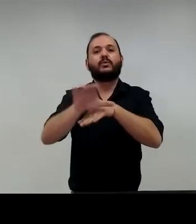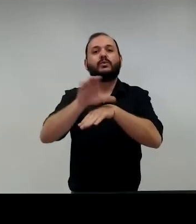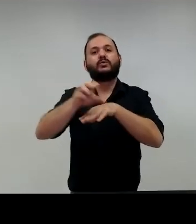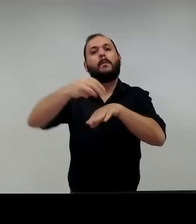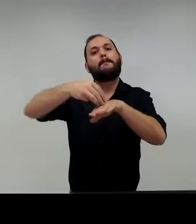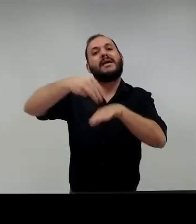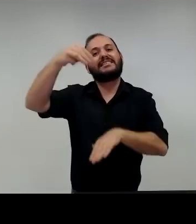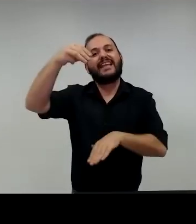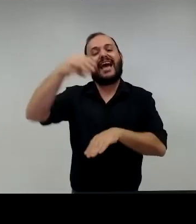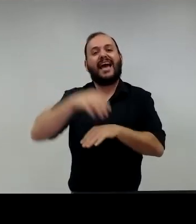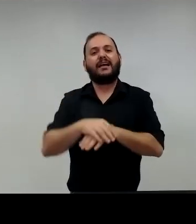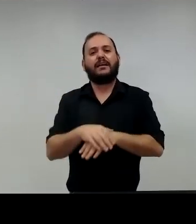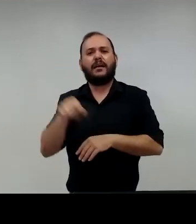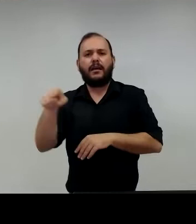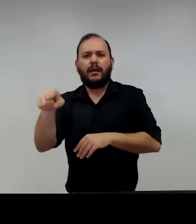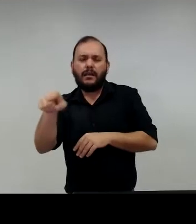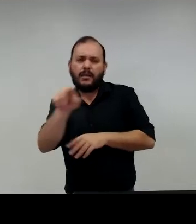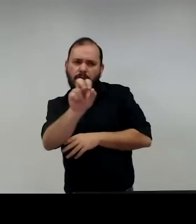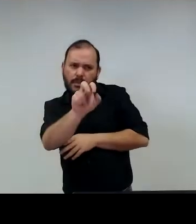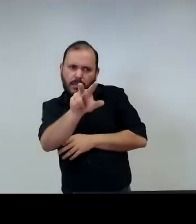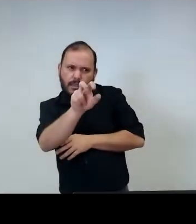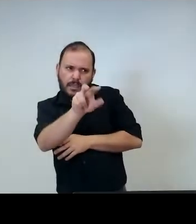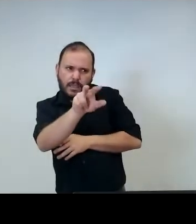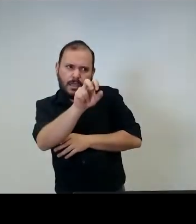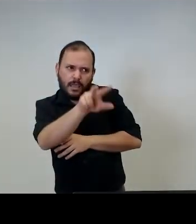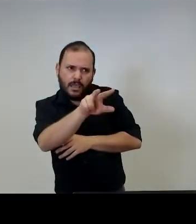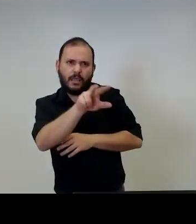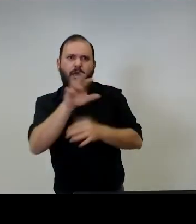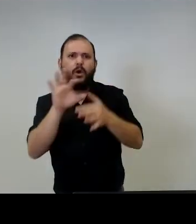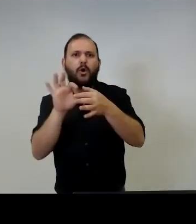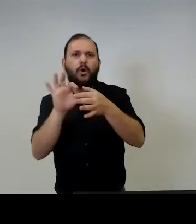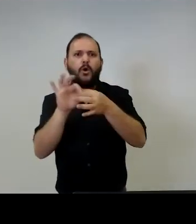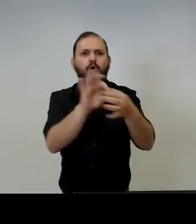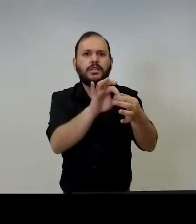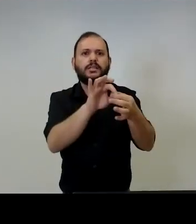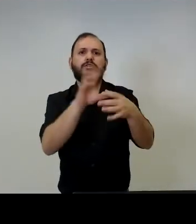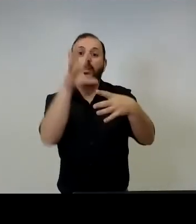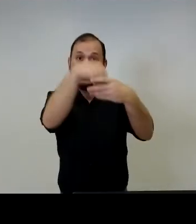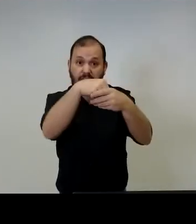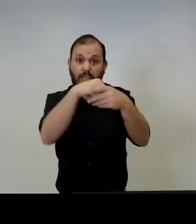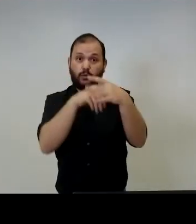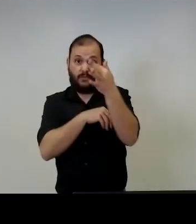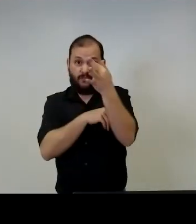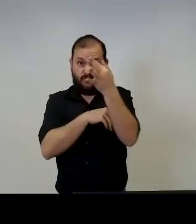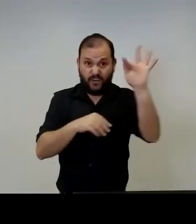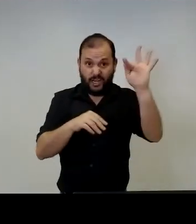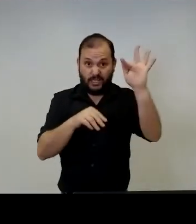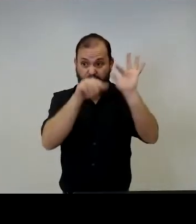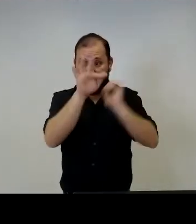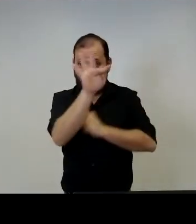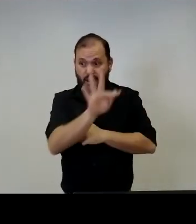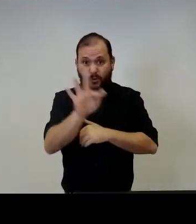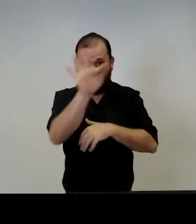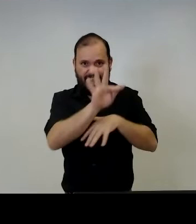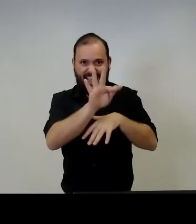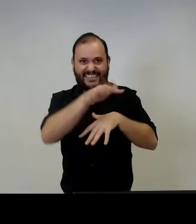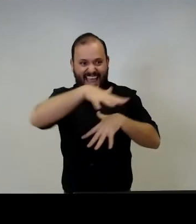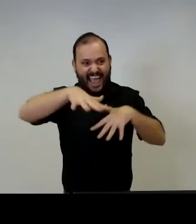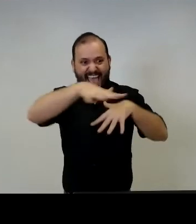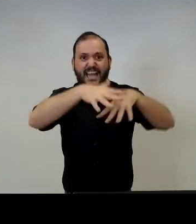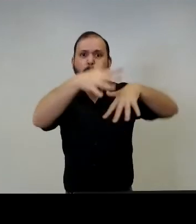a mathematics course at French University where the lecturer was deaf and was